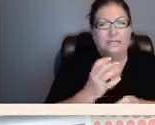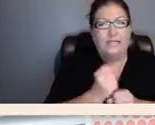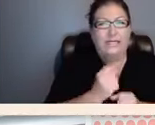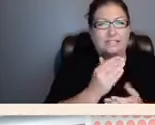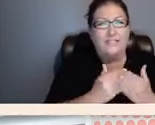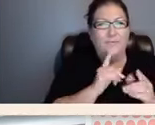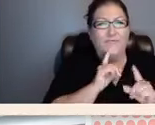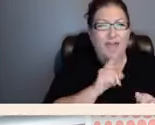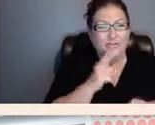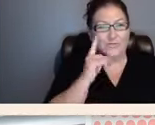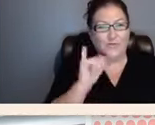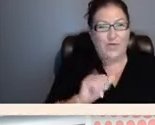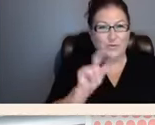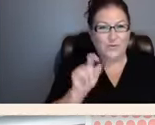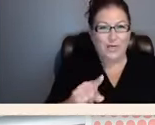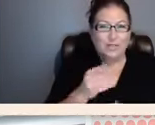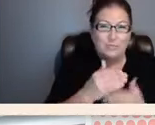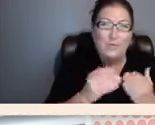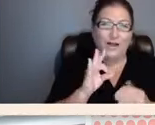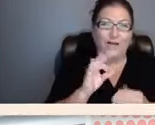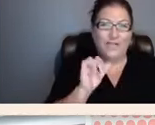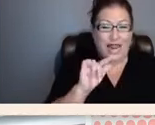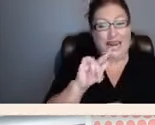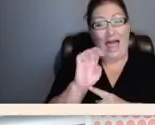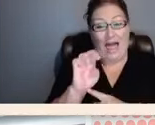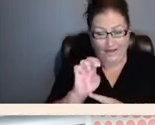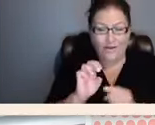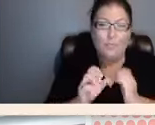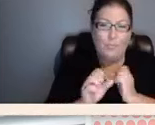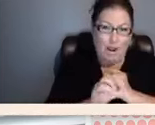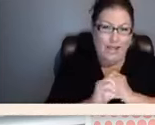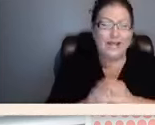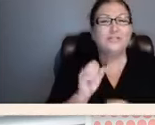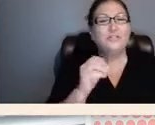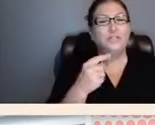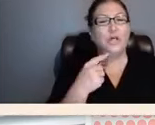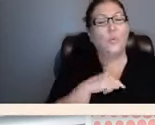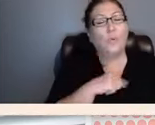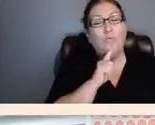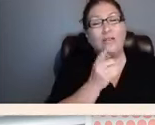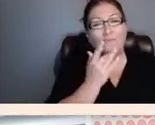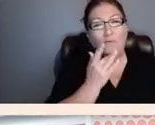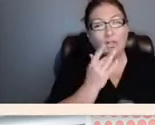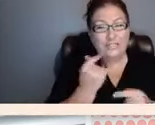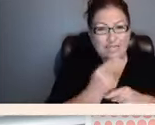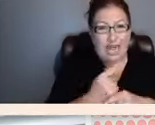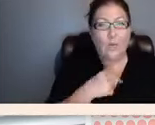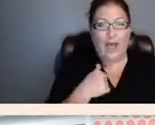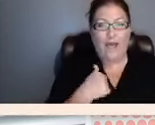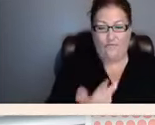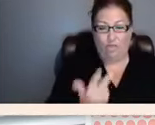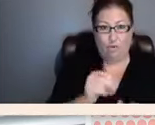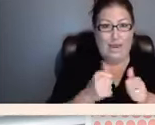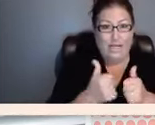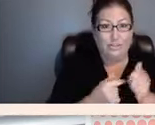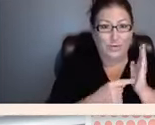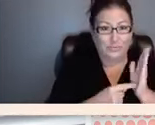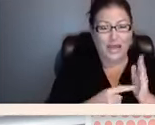as part of the live broadcast. So we're really fortunate today. We have three agencies represented. We have Kristen